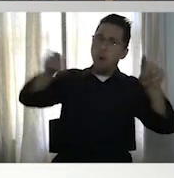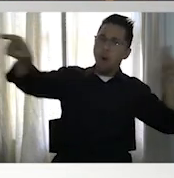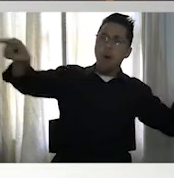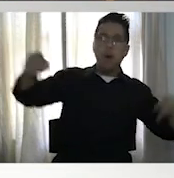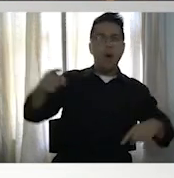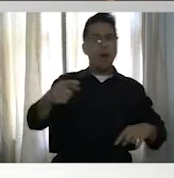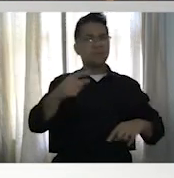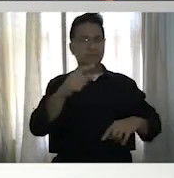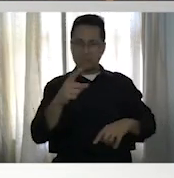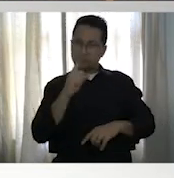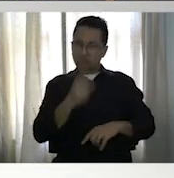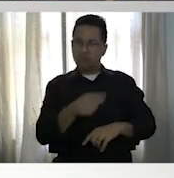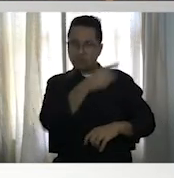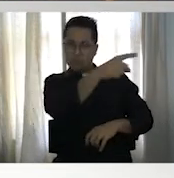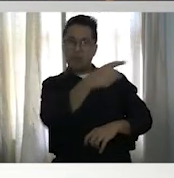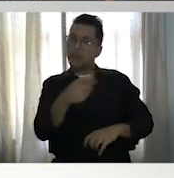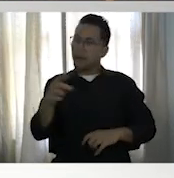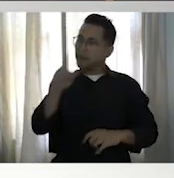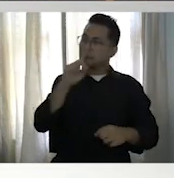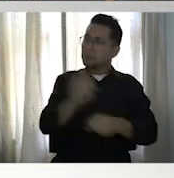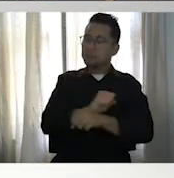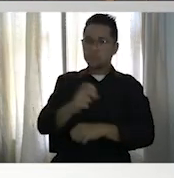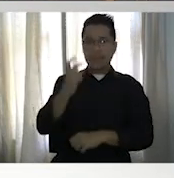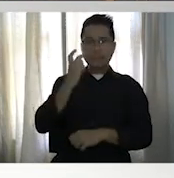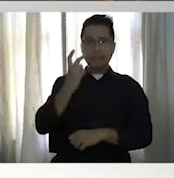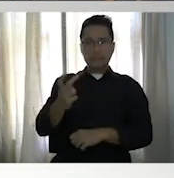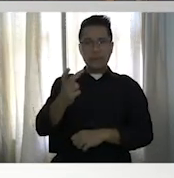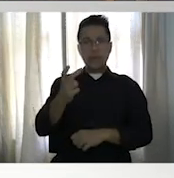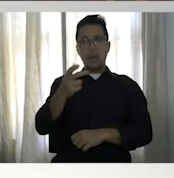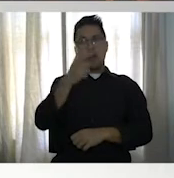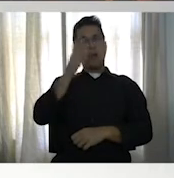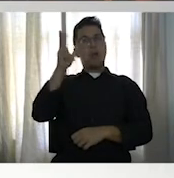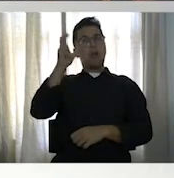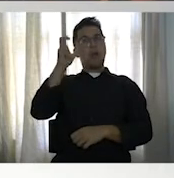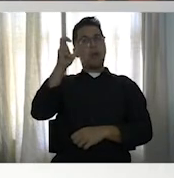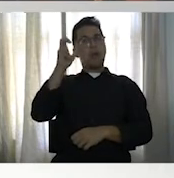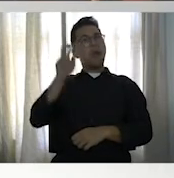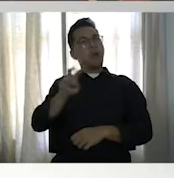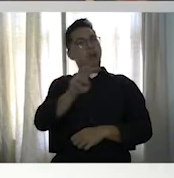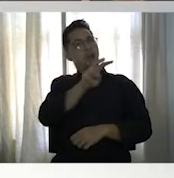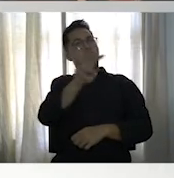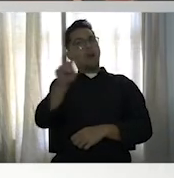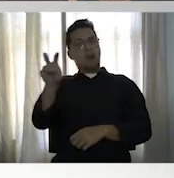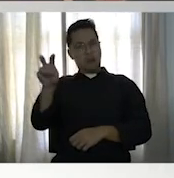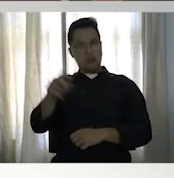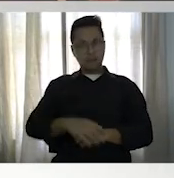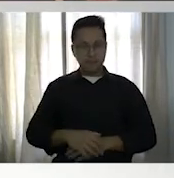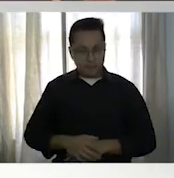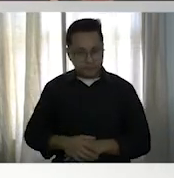point to that. Make sure that they're really seeing what you're thinking and hoping they're seeing.